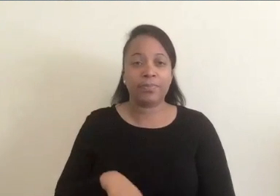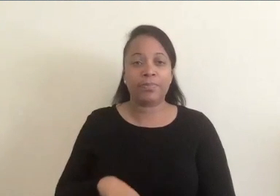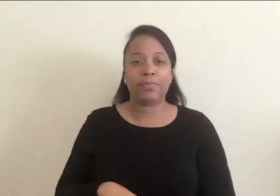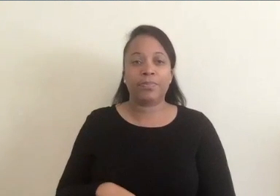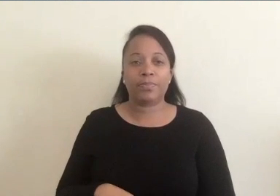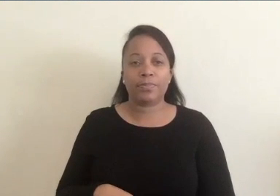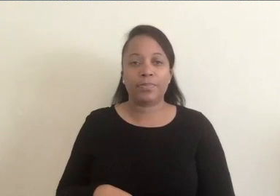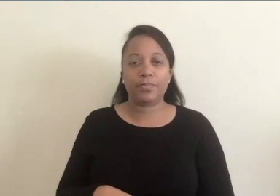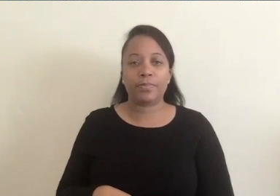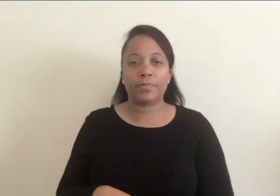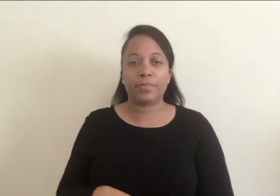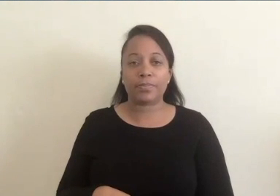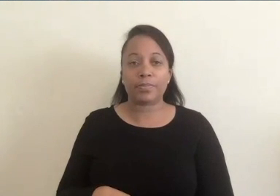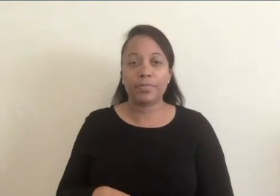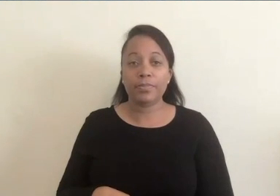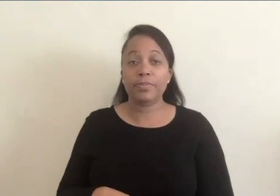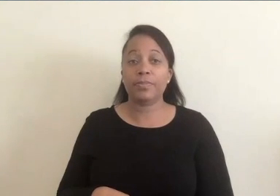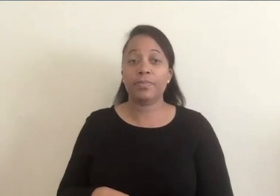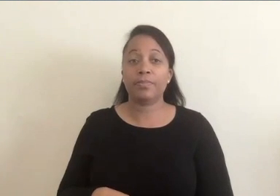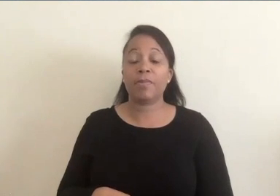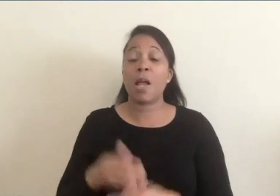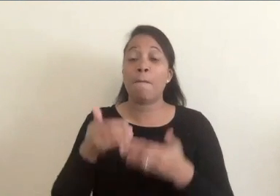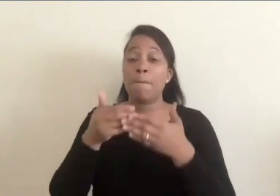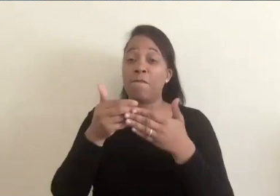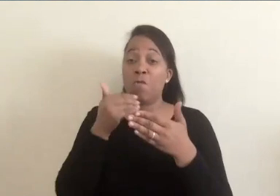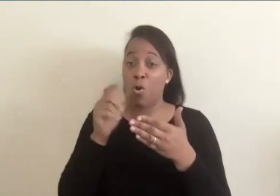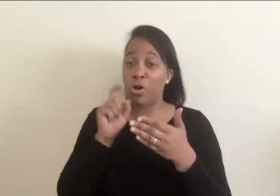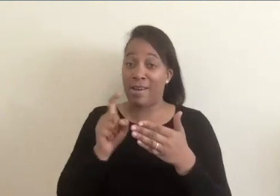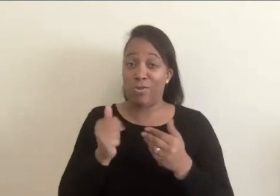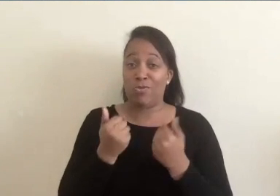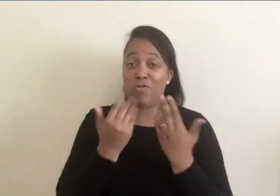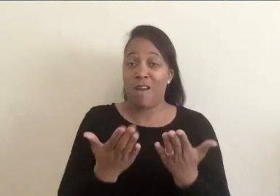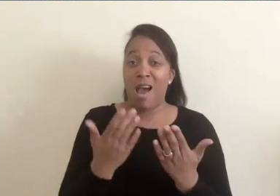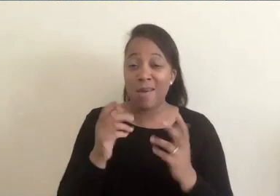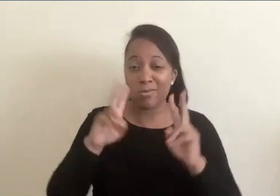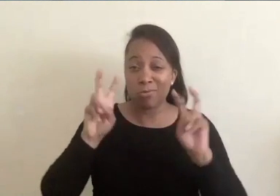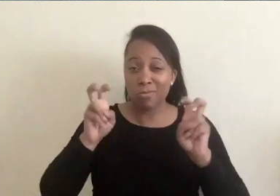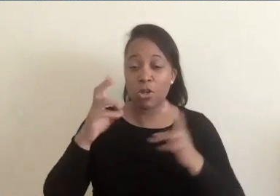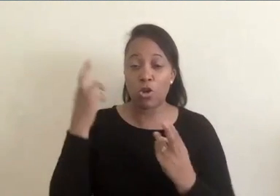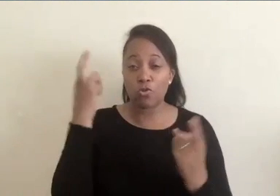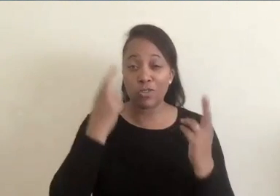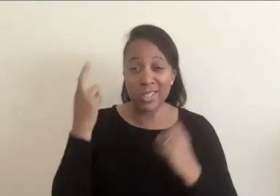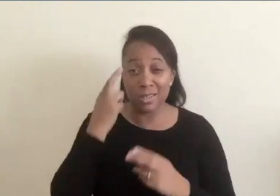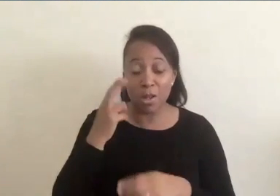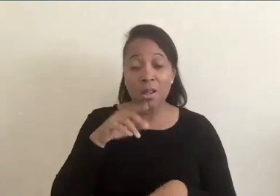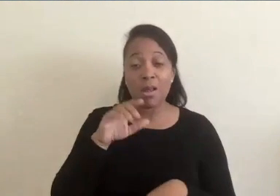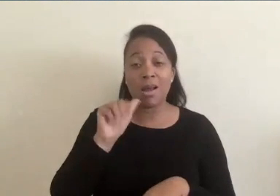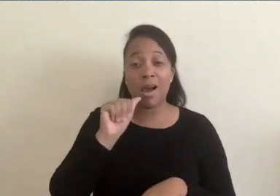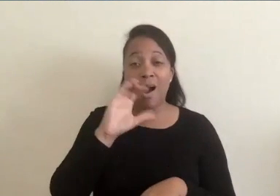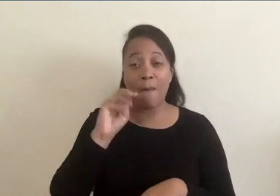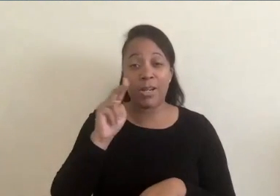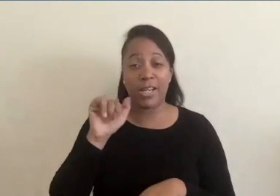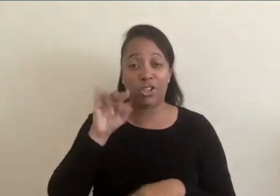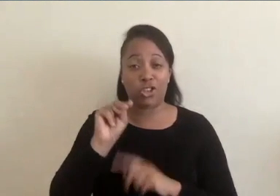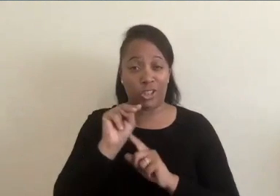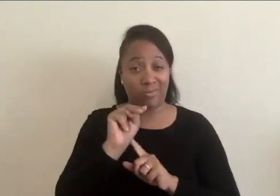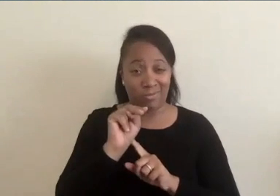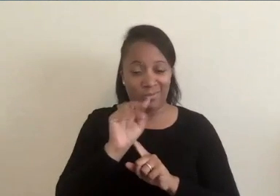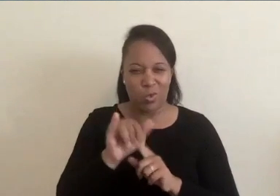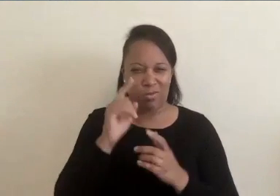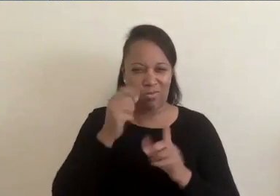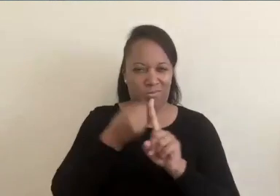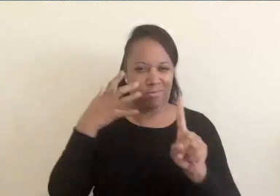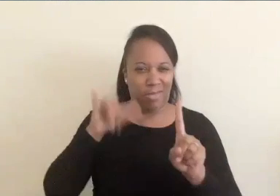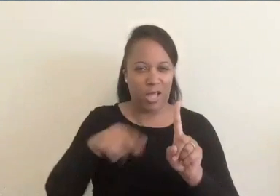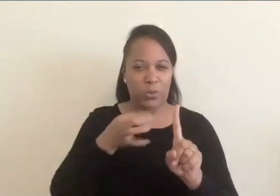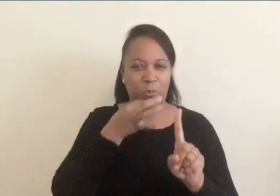Before employees, before you have to provide a reasonable accommodation, which we'll talk about in a second, you need to know that